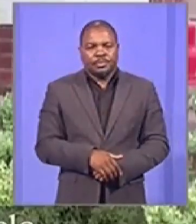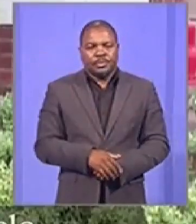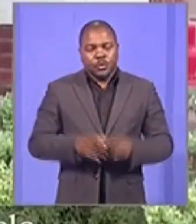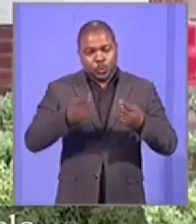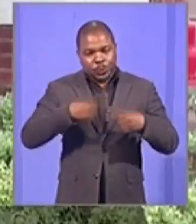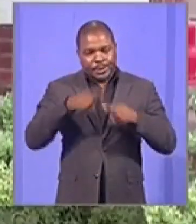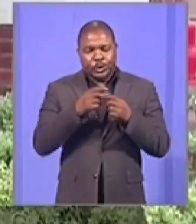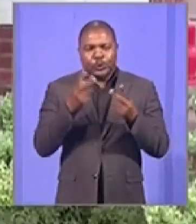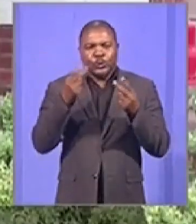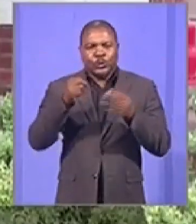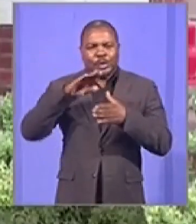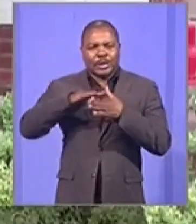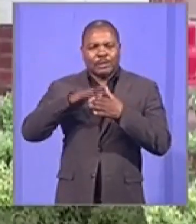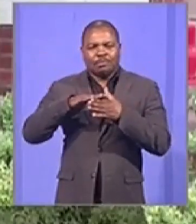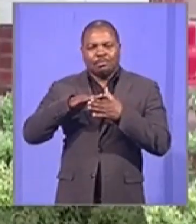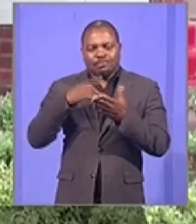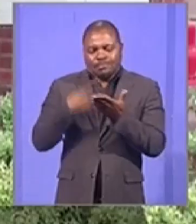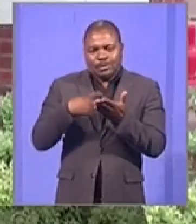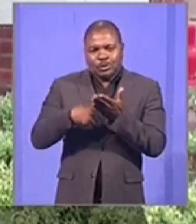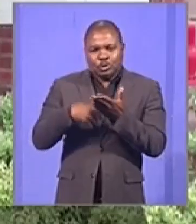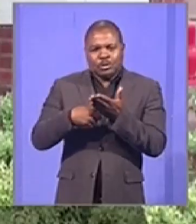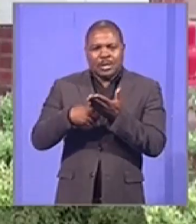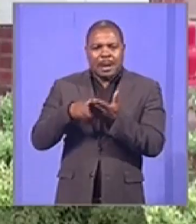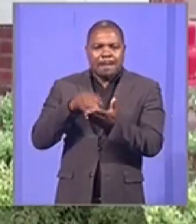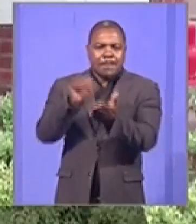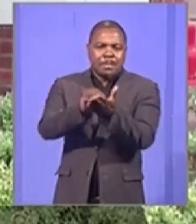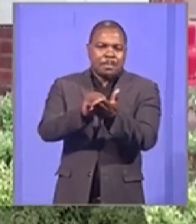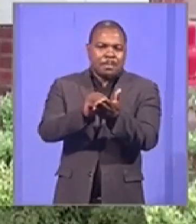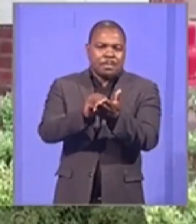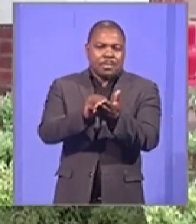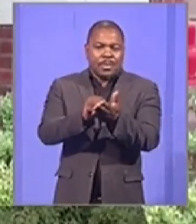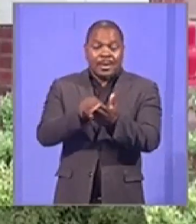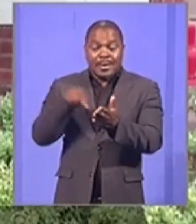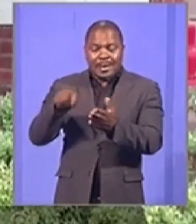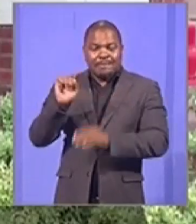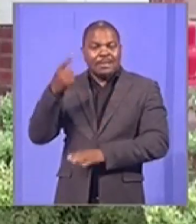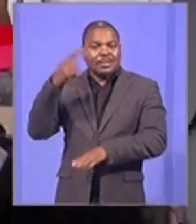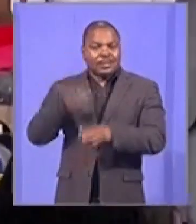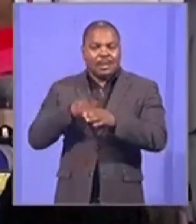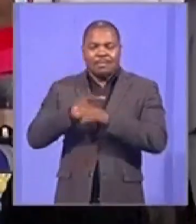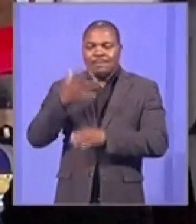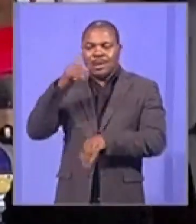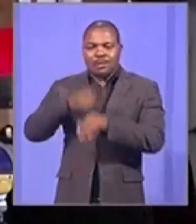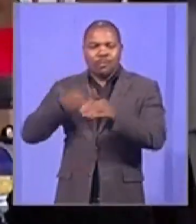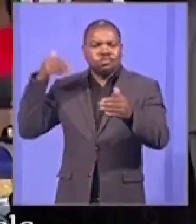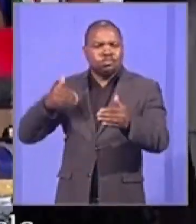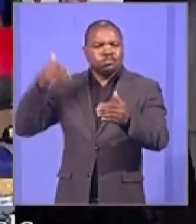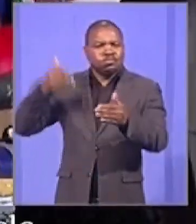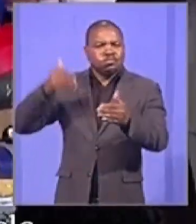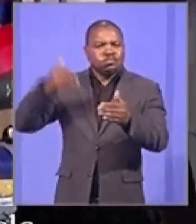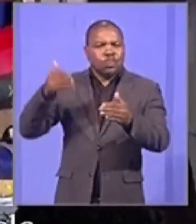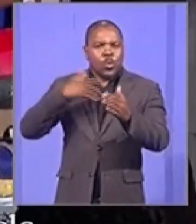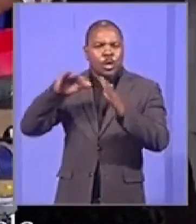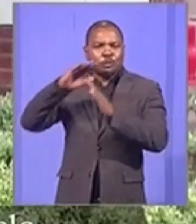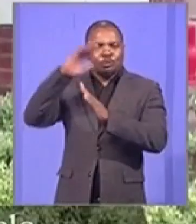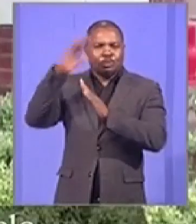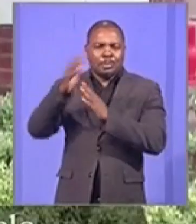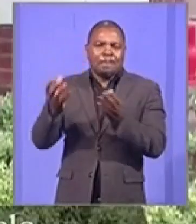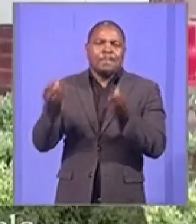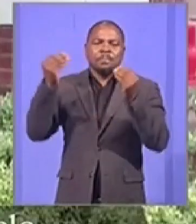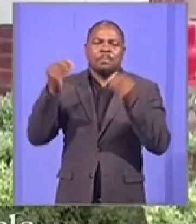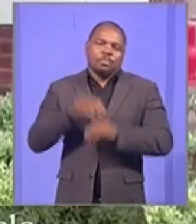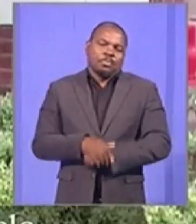rekoto e ntjha e leng hore ke yona e ka hodimodimo go feta tse re kileng ra di fihlella re le